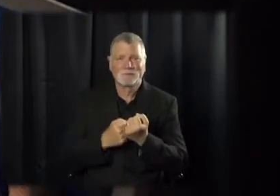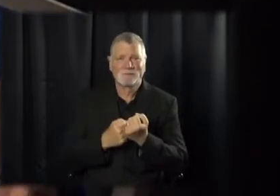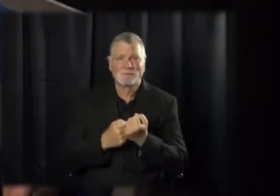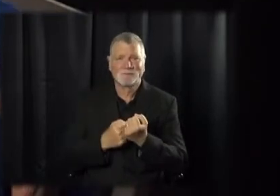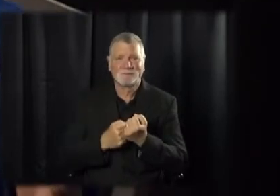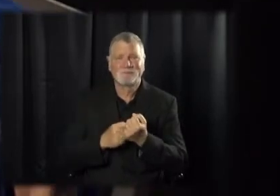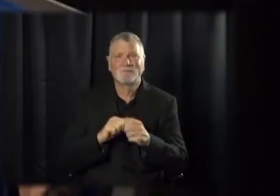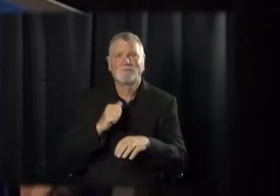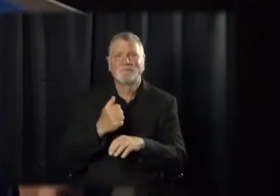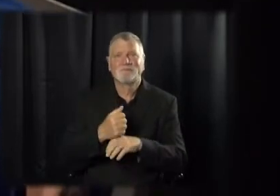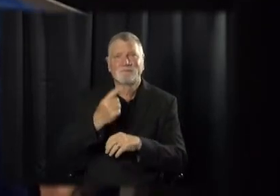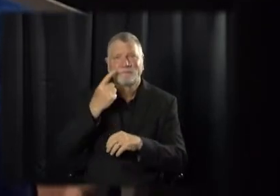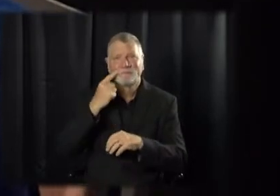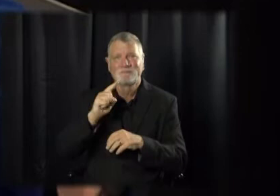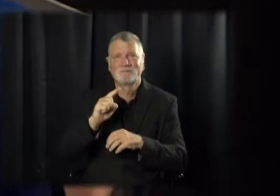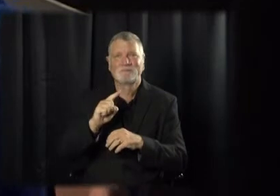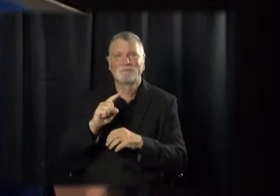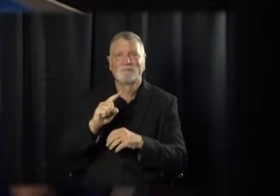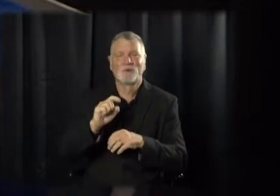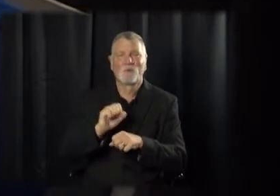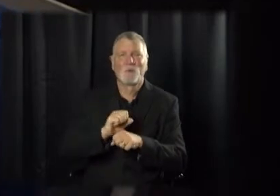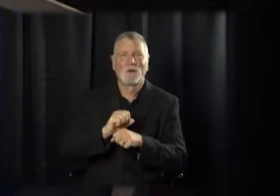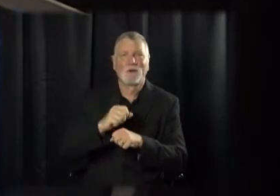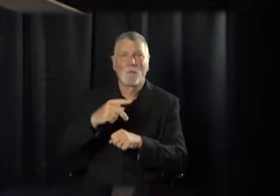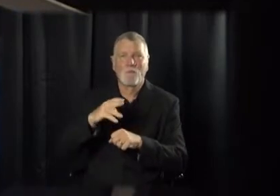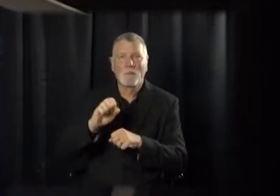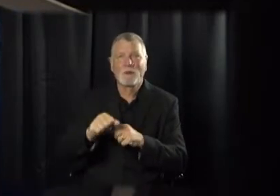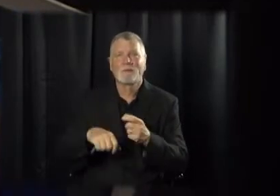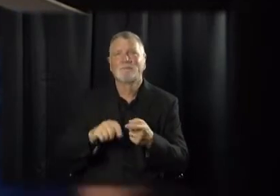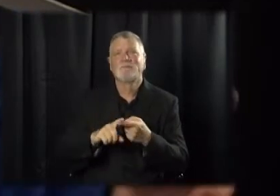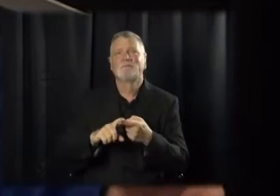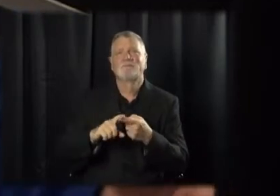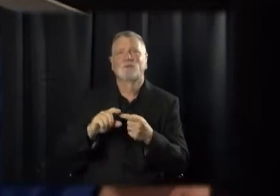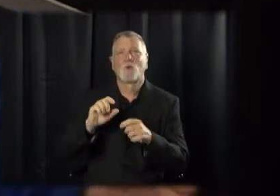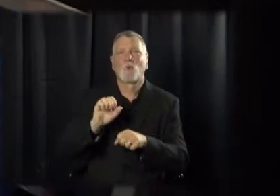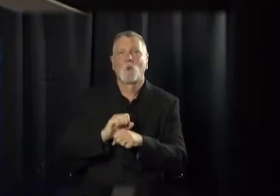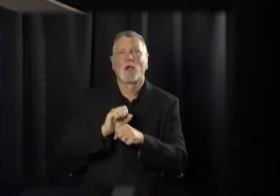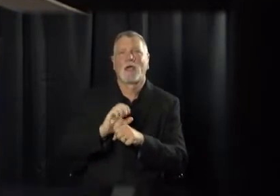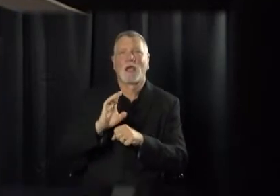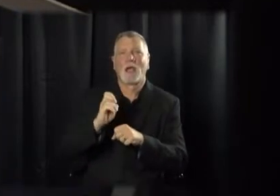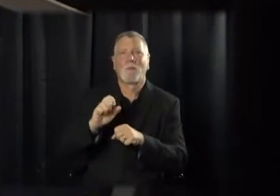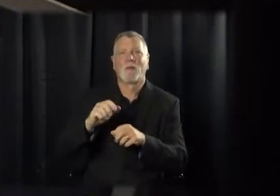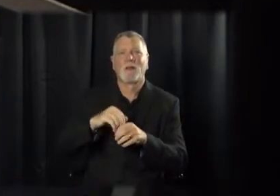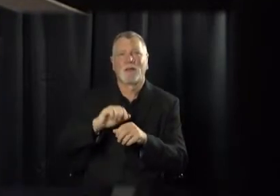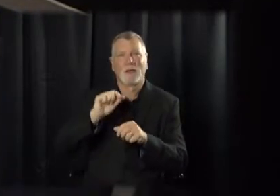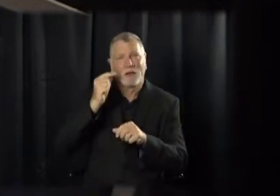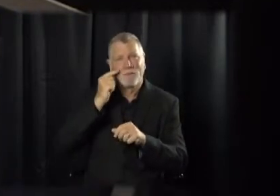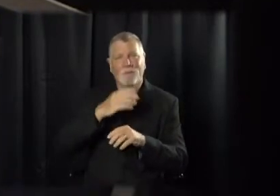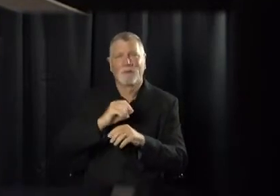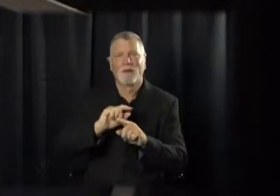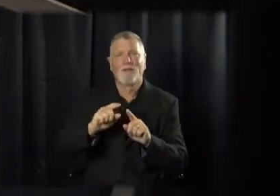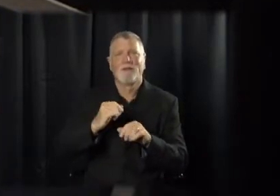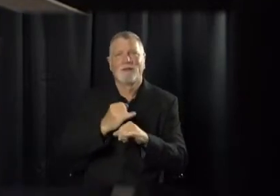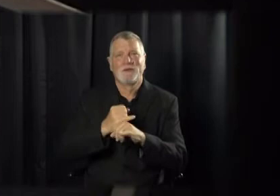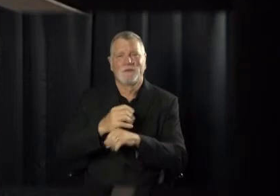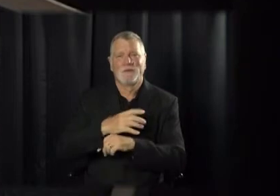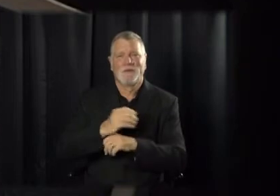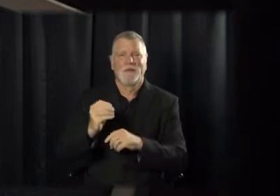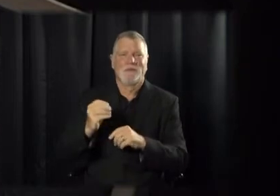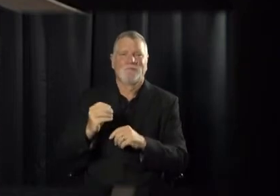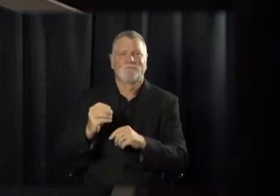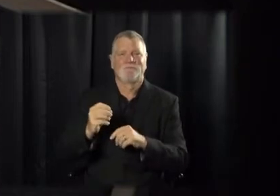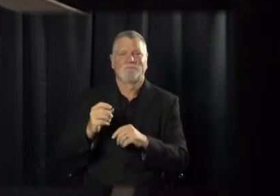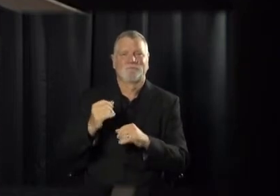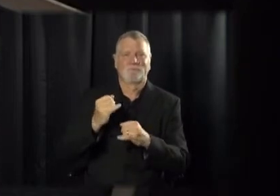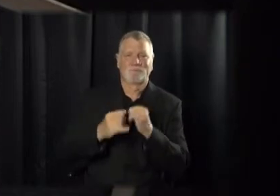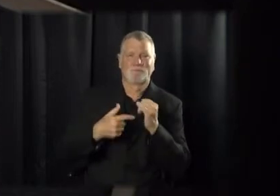the established working capital accounts for Prepa. Working capital is a problem throughout the government and throughout the other institutions.